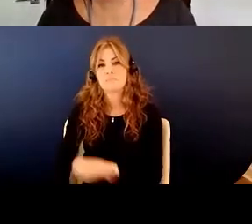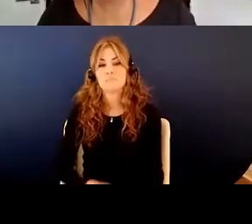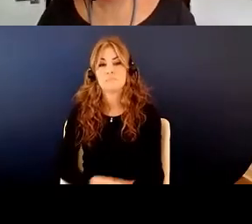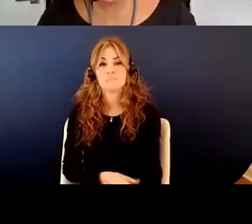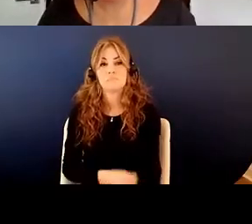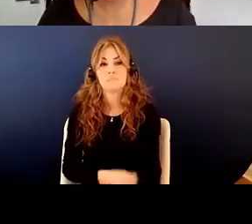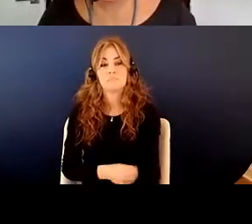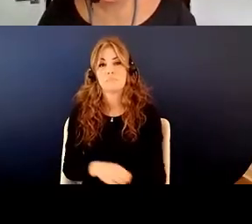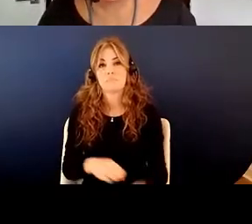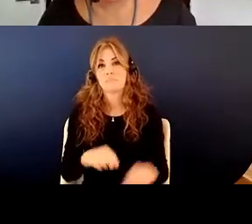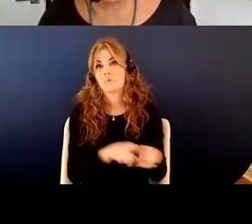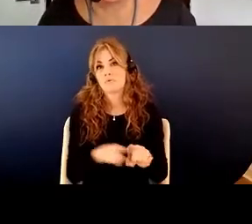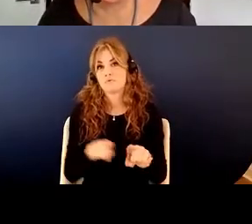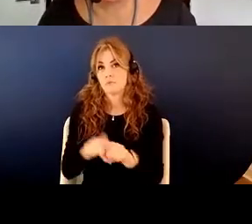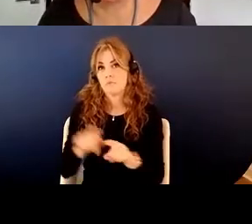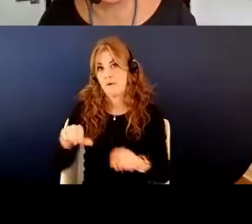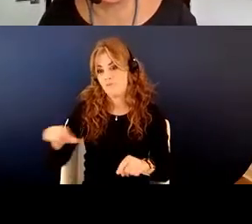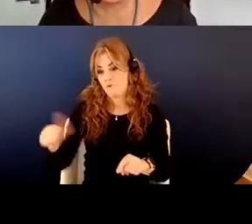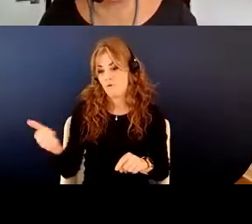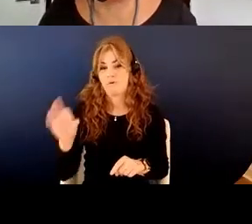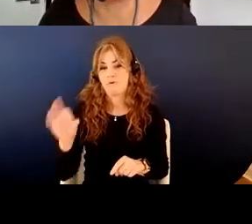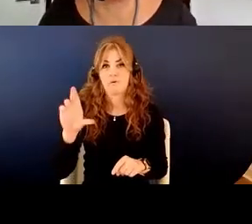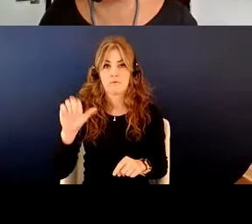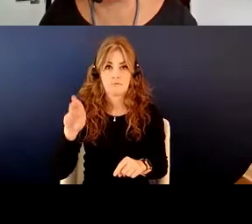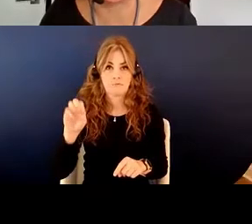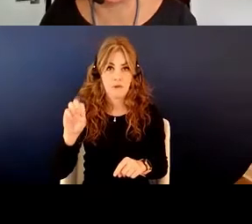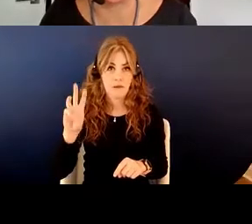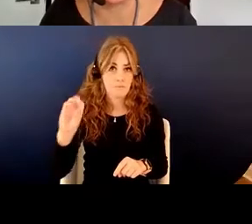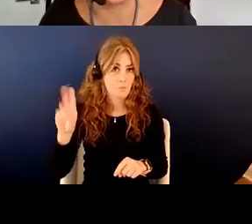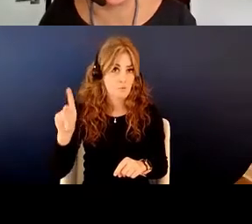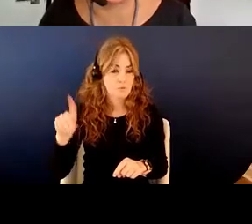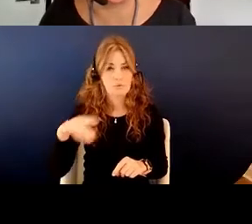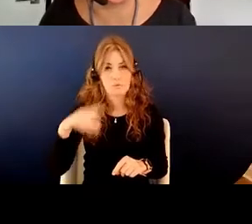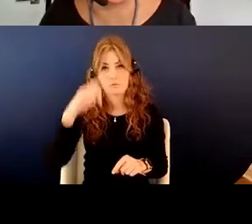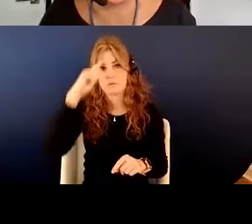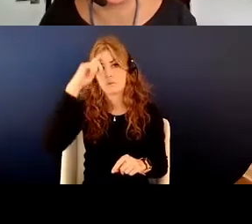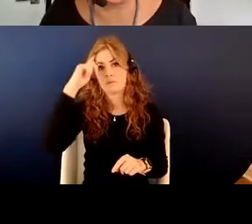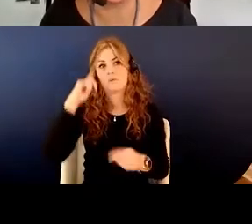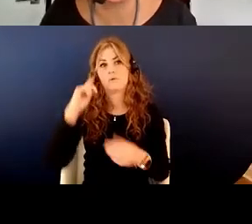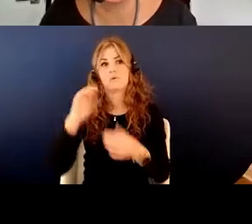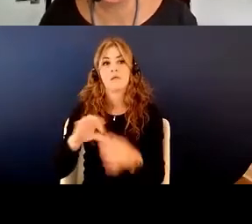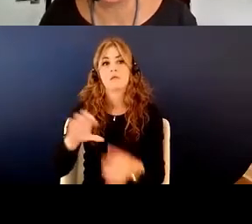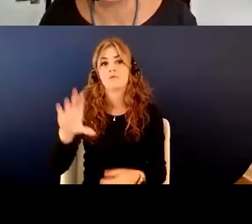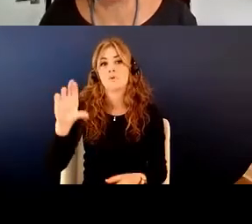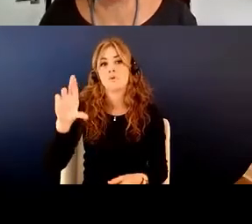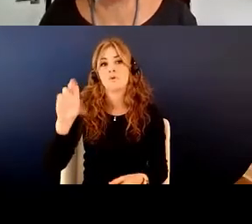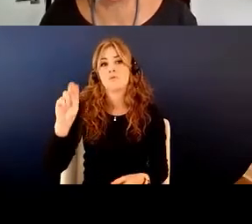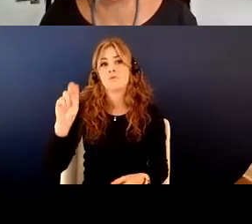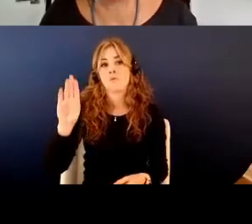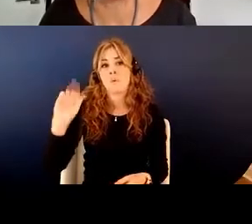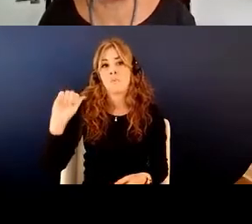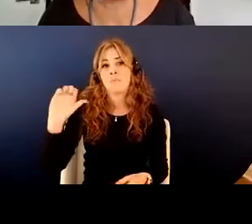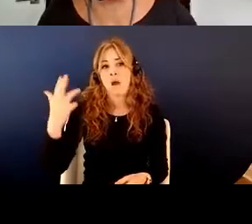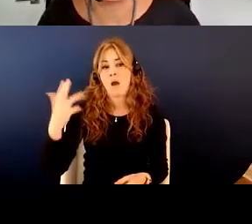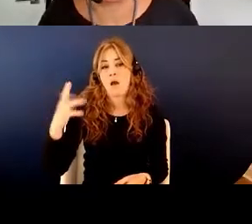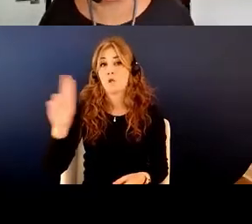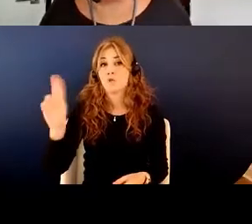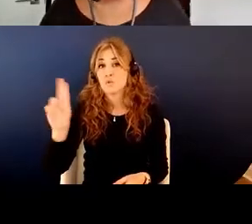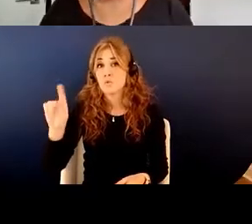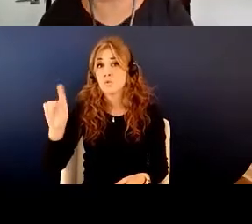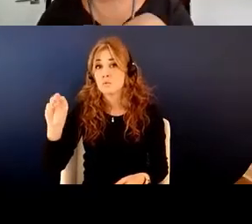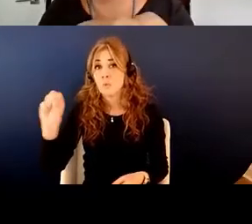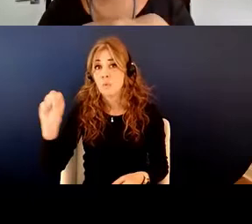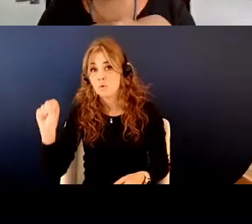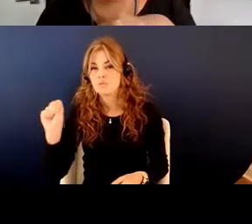We also have another framework, which is based on Cronbach's UTOS. Some people find